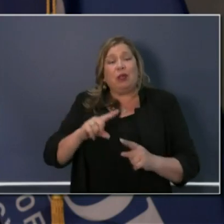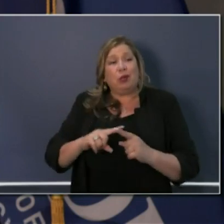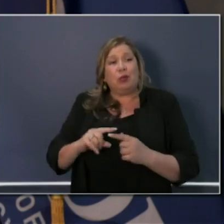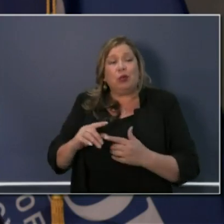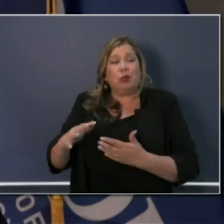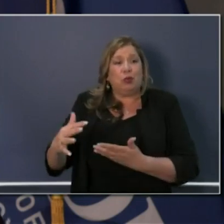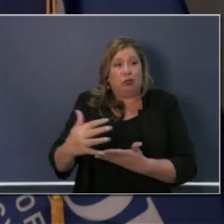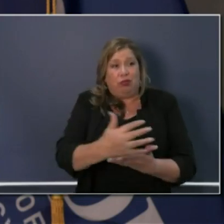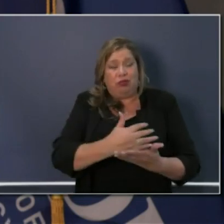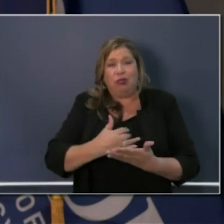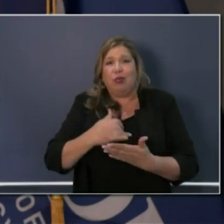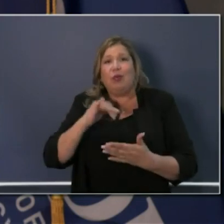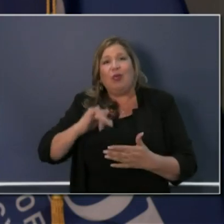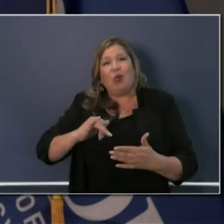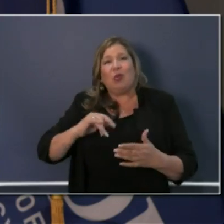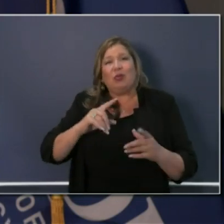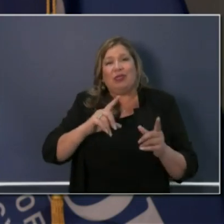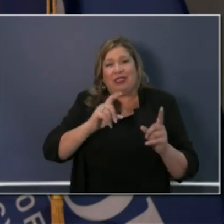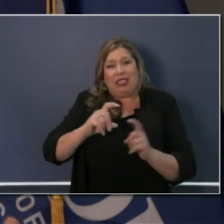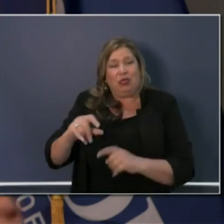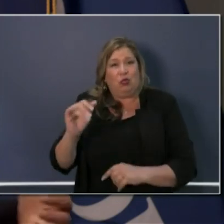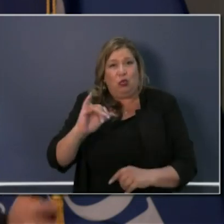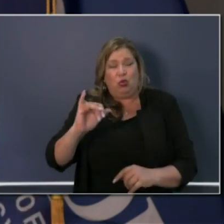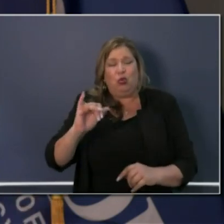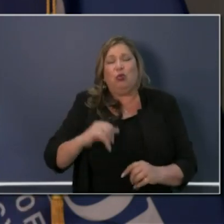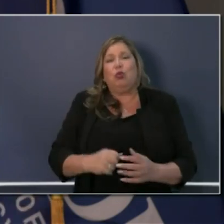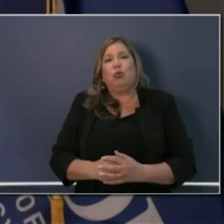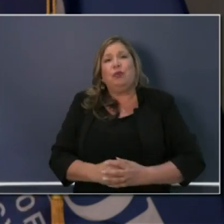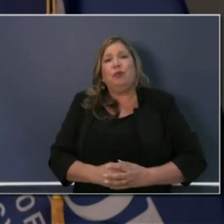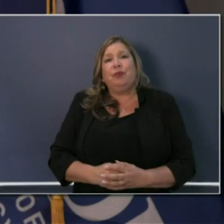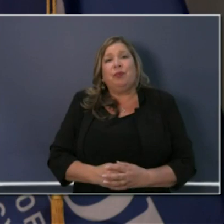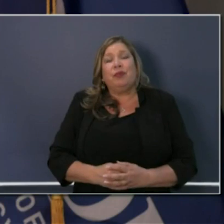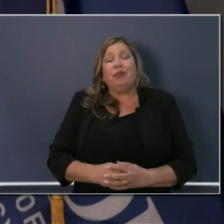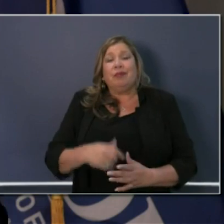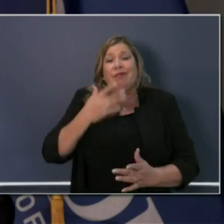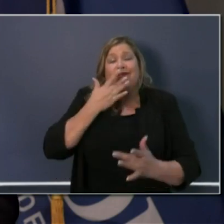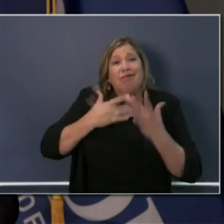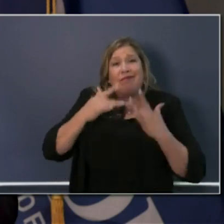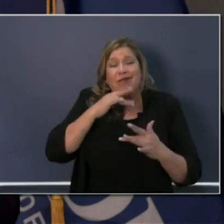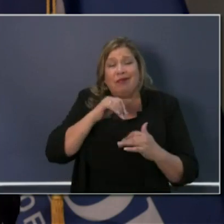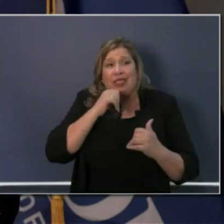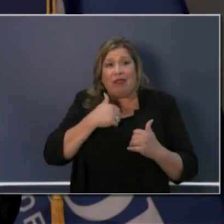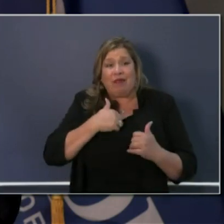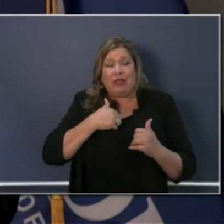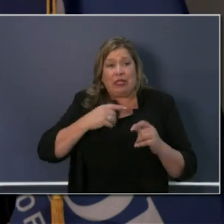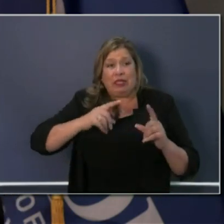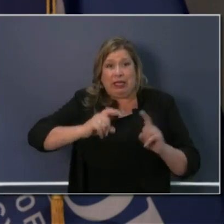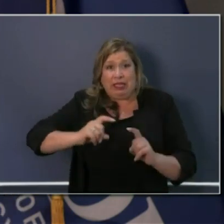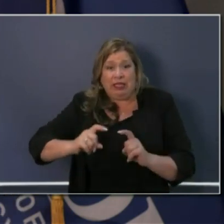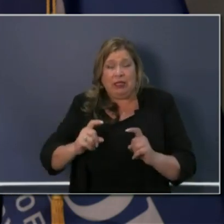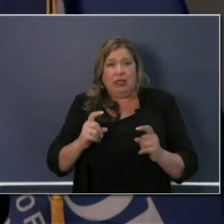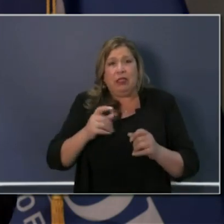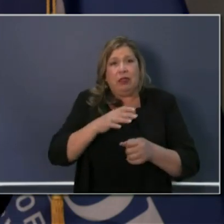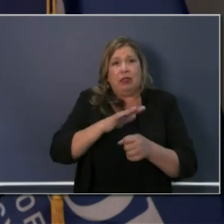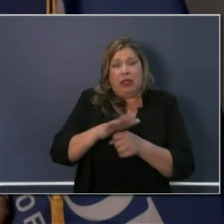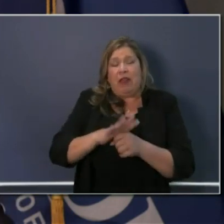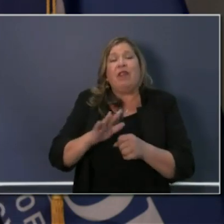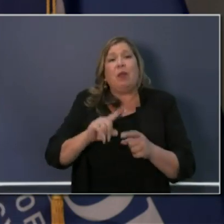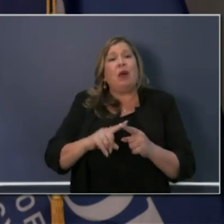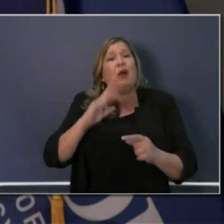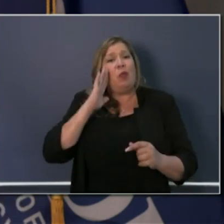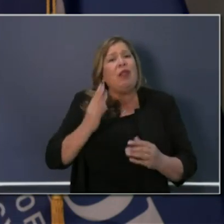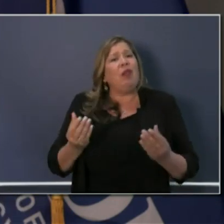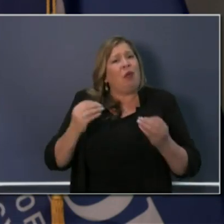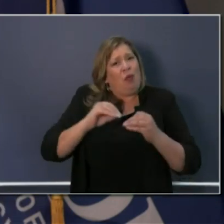as a consequence of that, and as a consequence of the scarcity in the testing that will become more abundant in the days and weeks